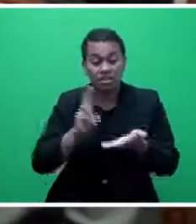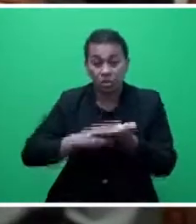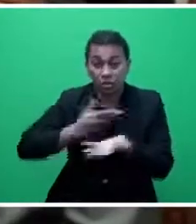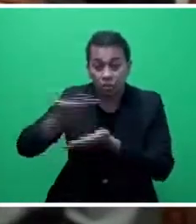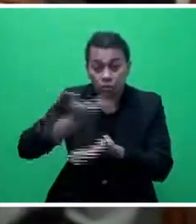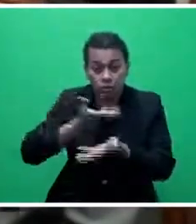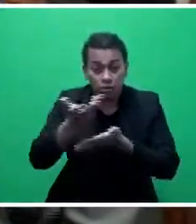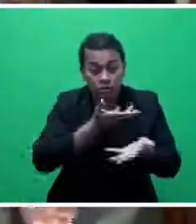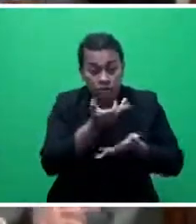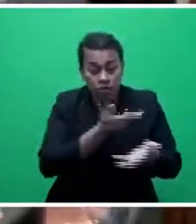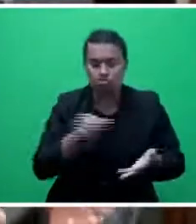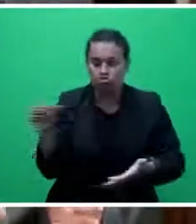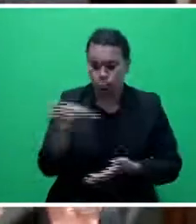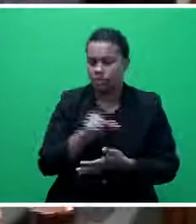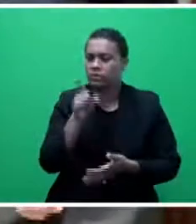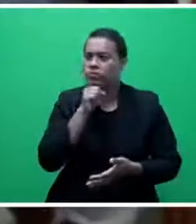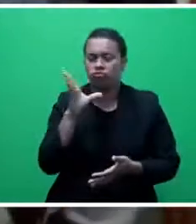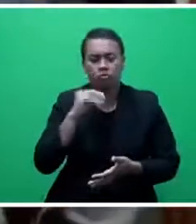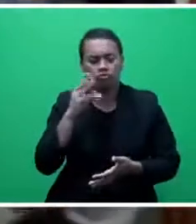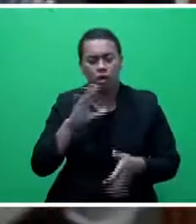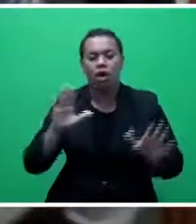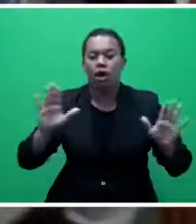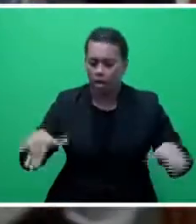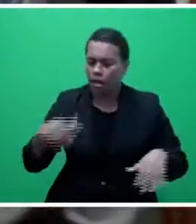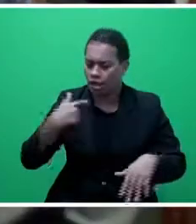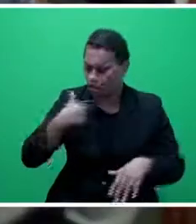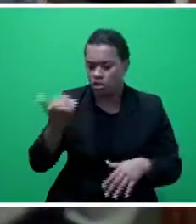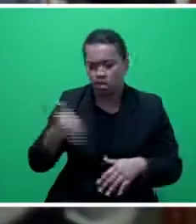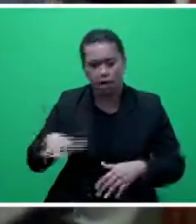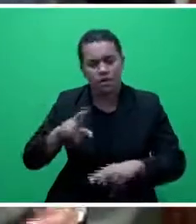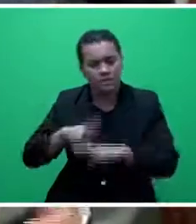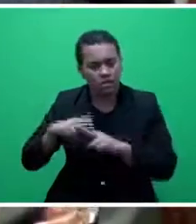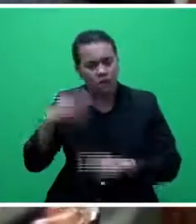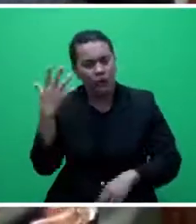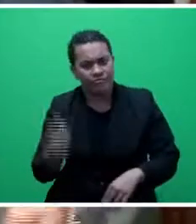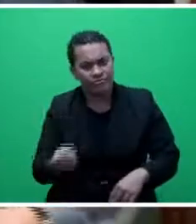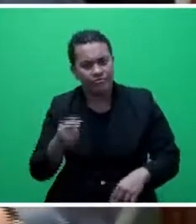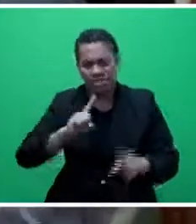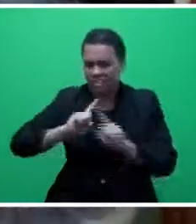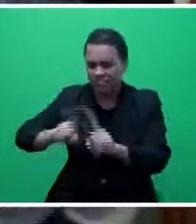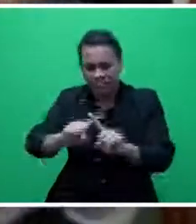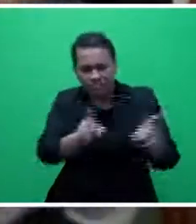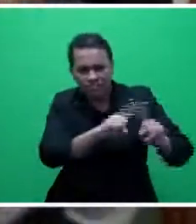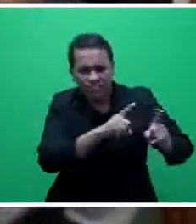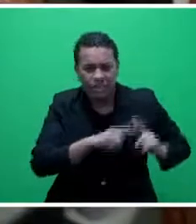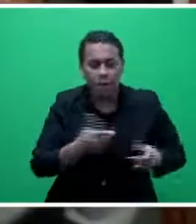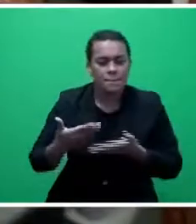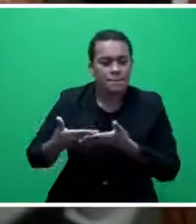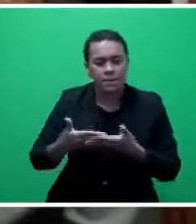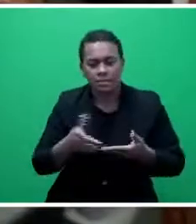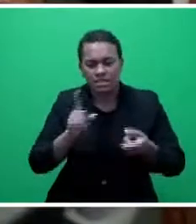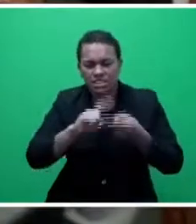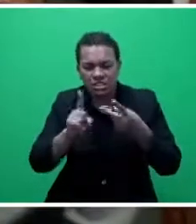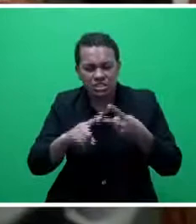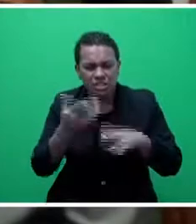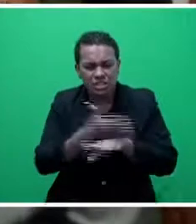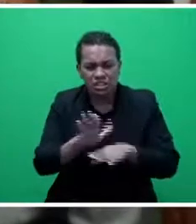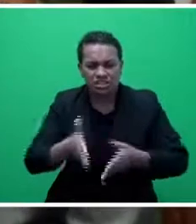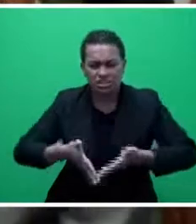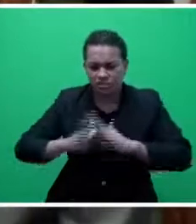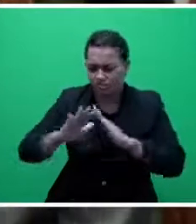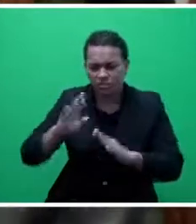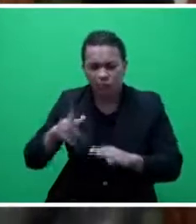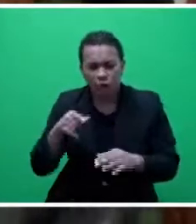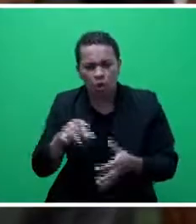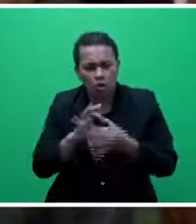say, look, we have certain industries in Fiji, they are what we call infant industries, or certain industries that are for domestic purposes, we